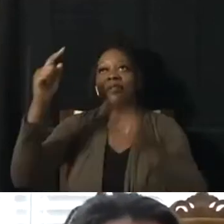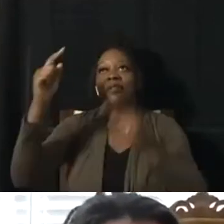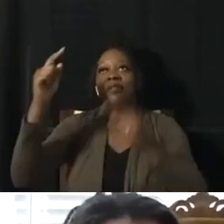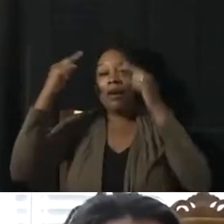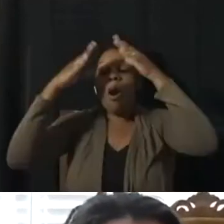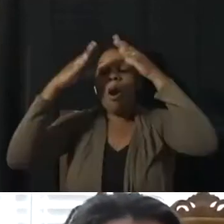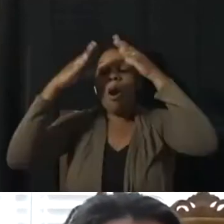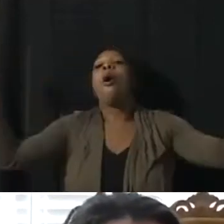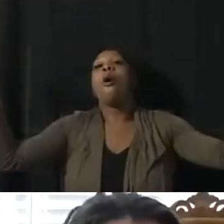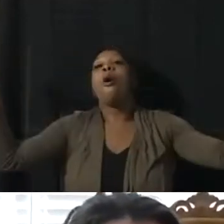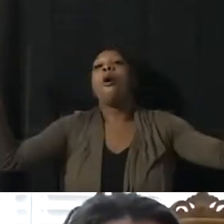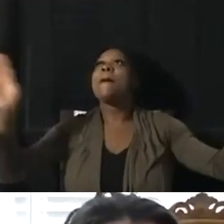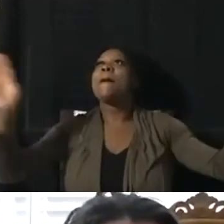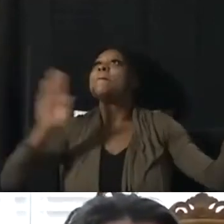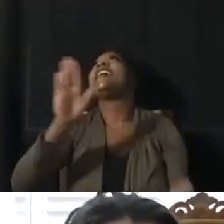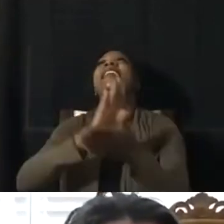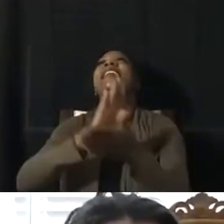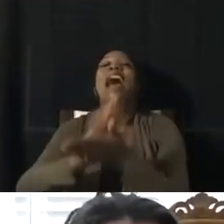nice.